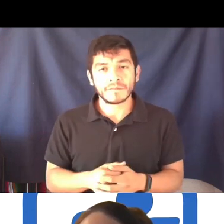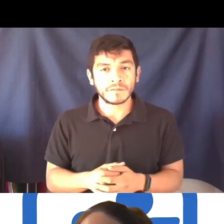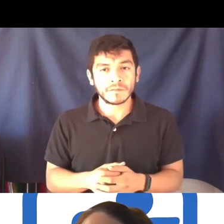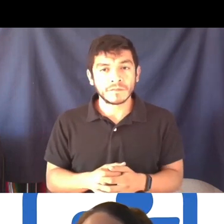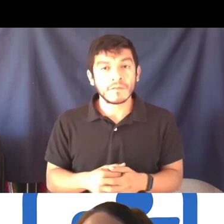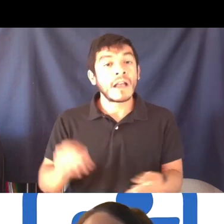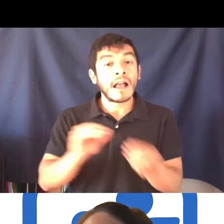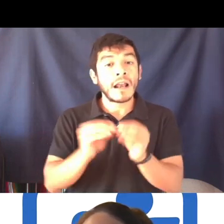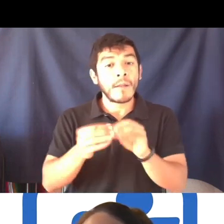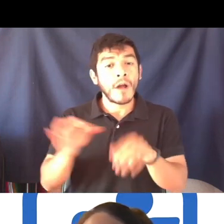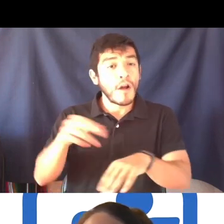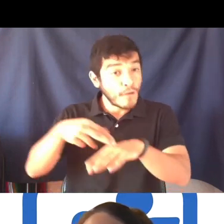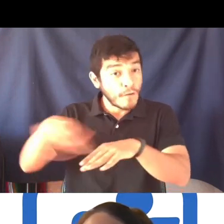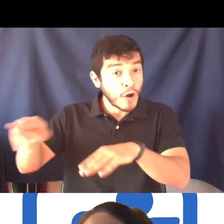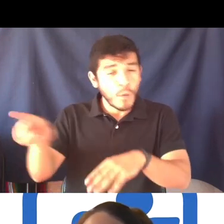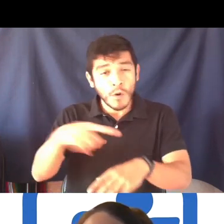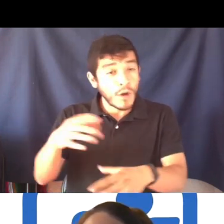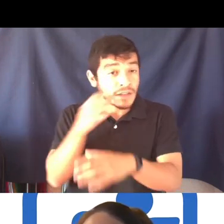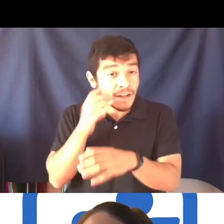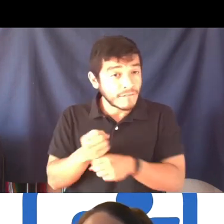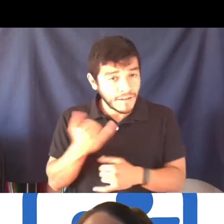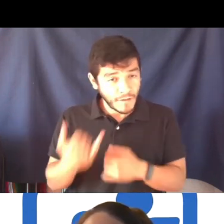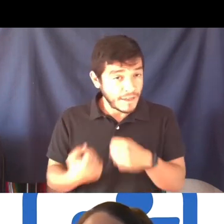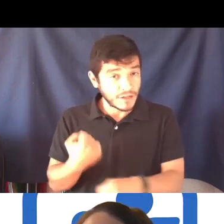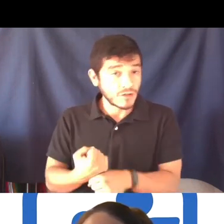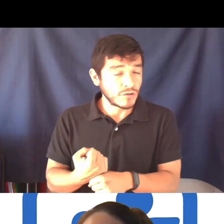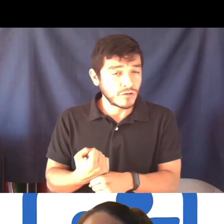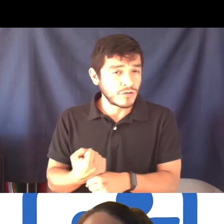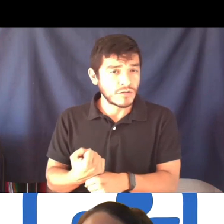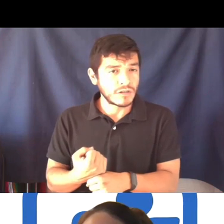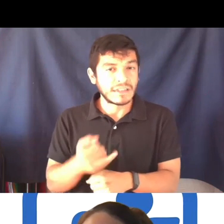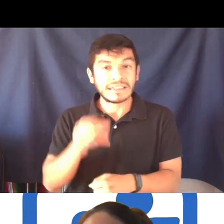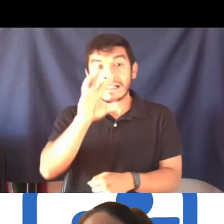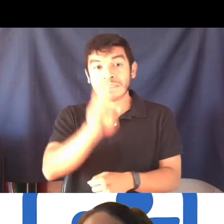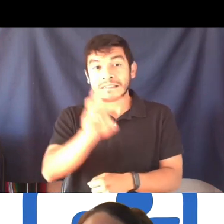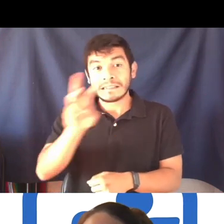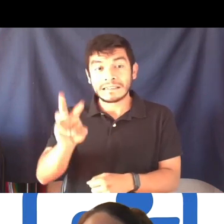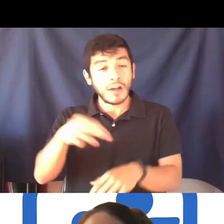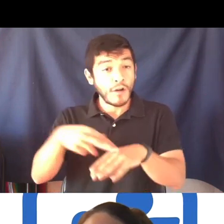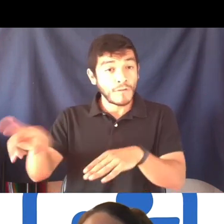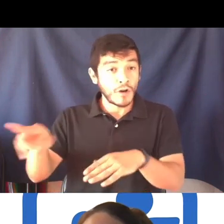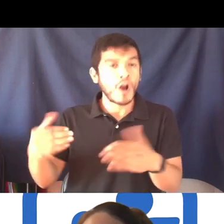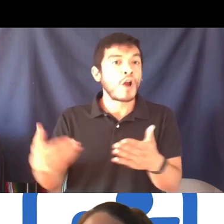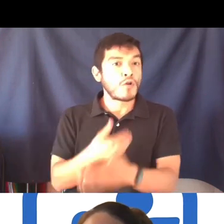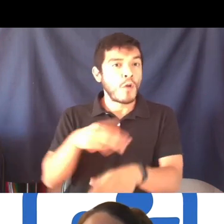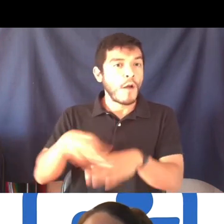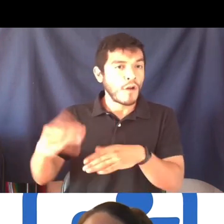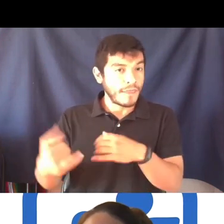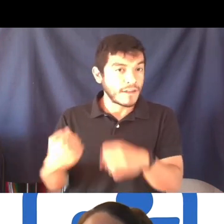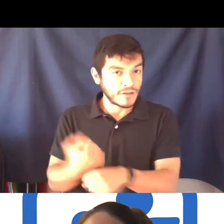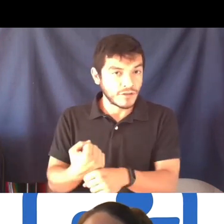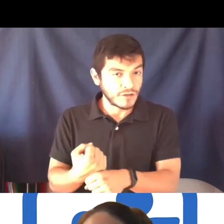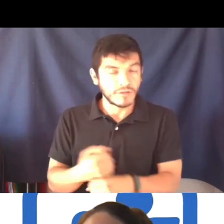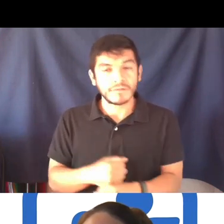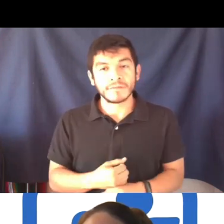of referrals we received for this year is a total of 66 referrals, new referrals coming in as a